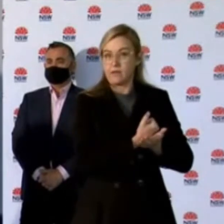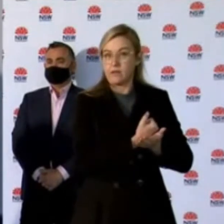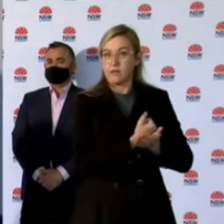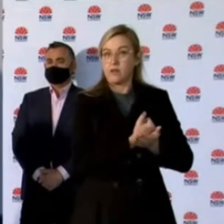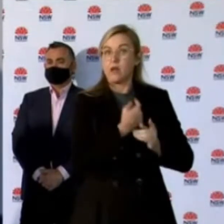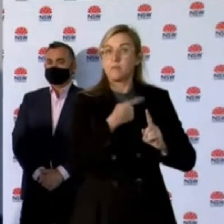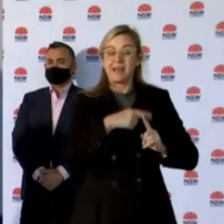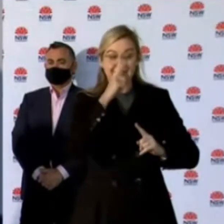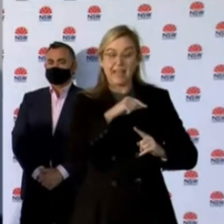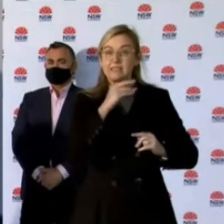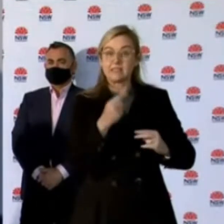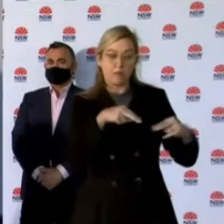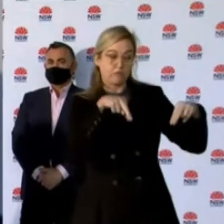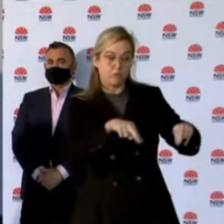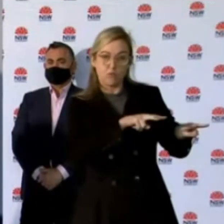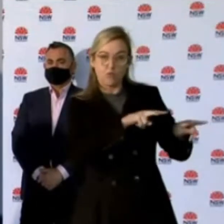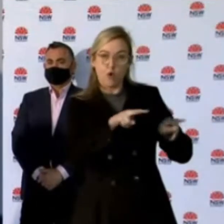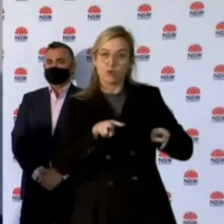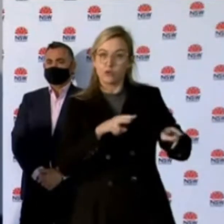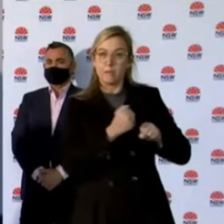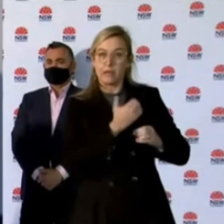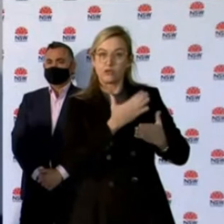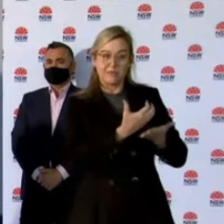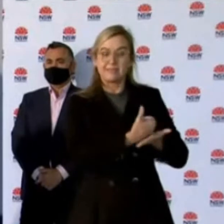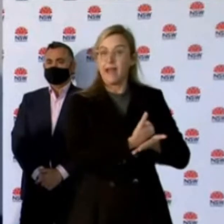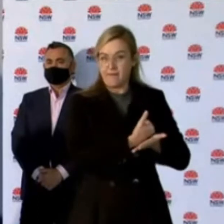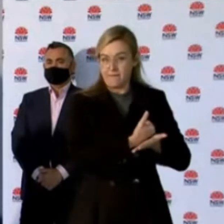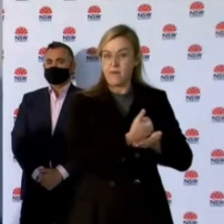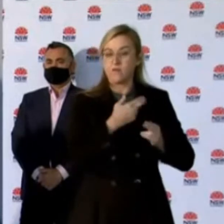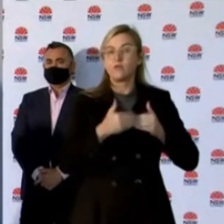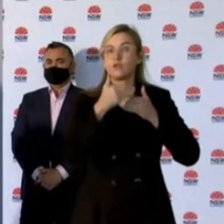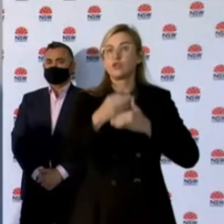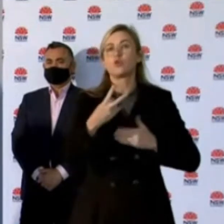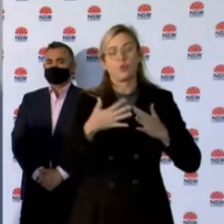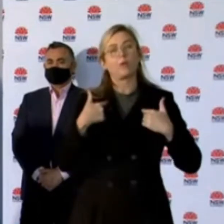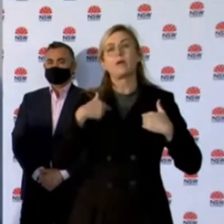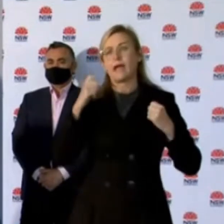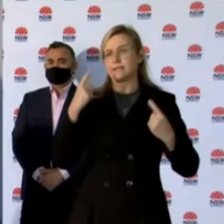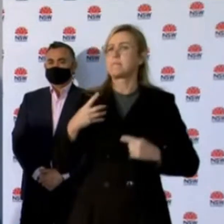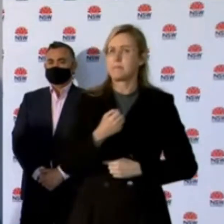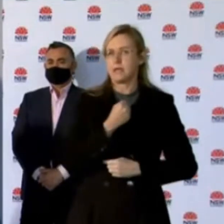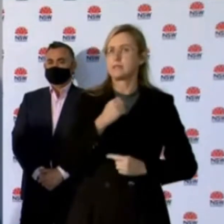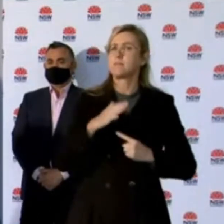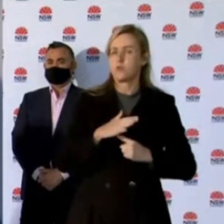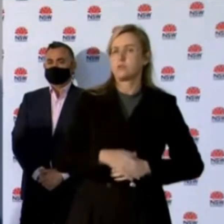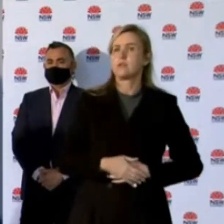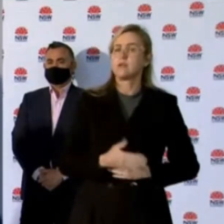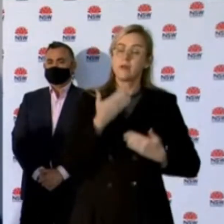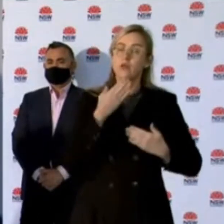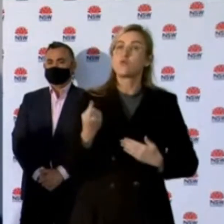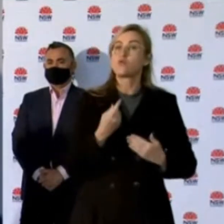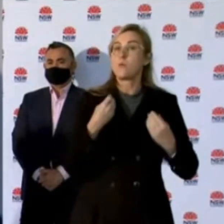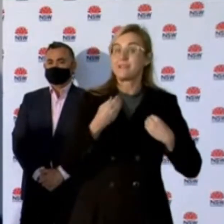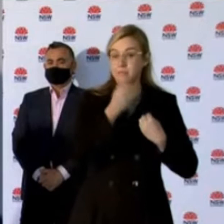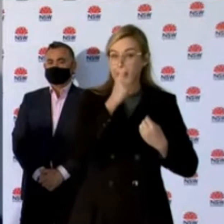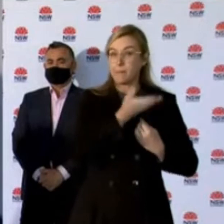the next 2 weeks to make sure those sites are safe and secure. We understand the need for that, and I just want to thank everybody in the business community who has been so constructive